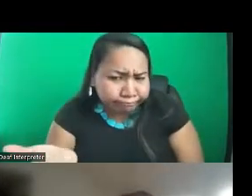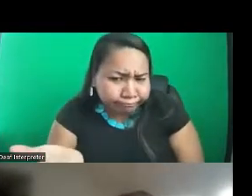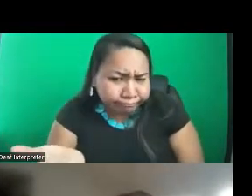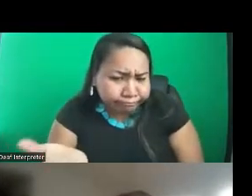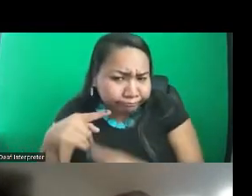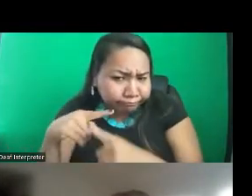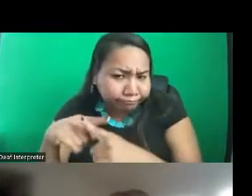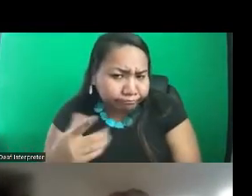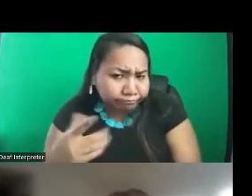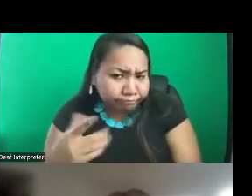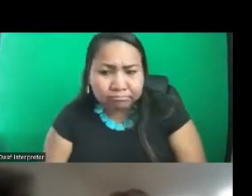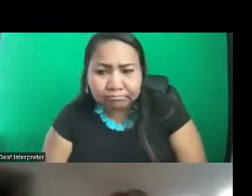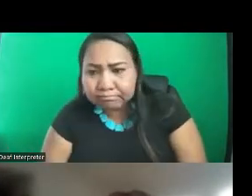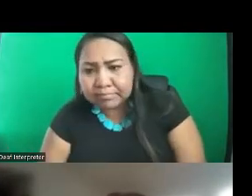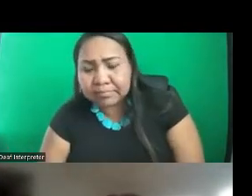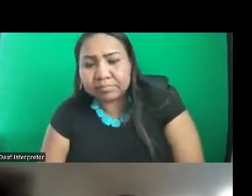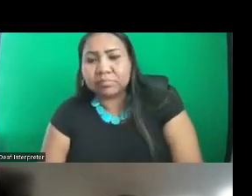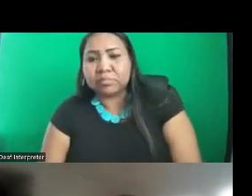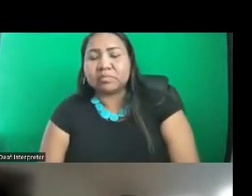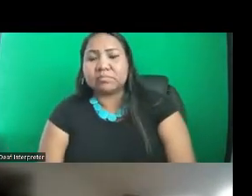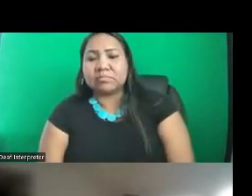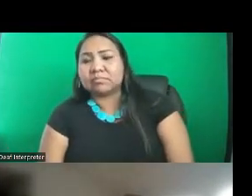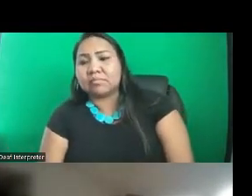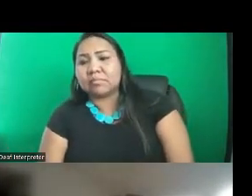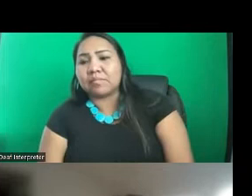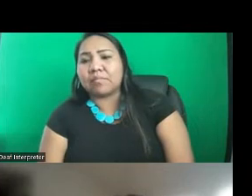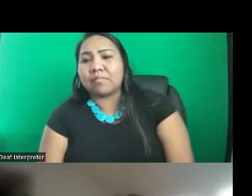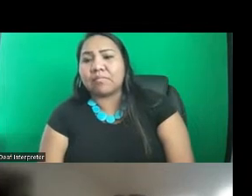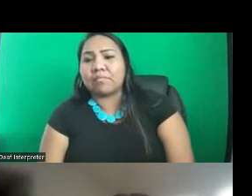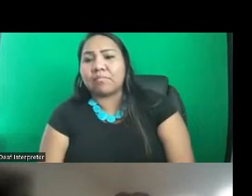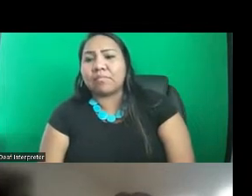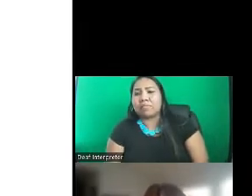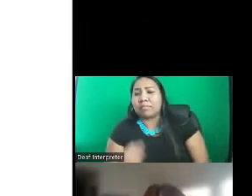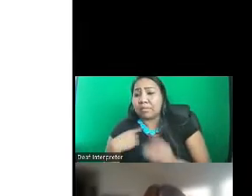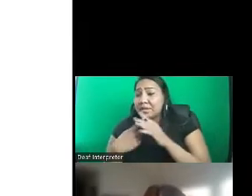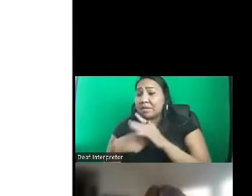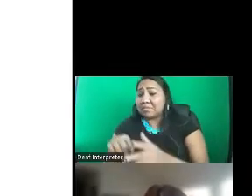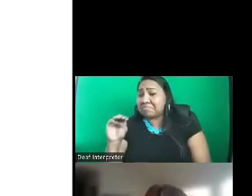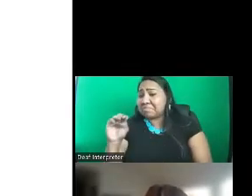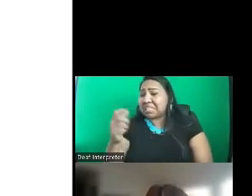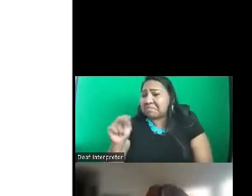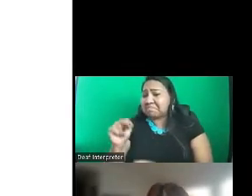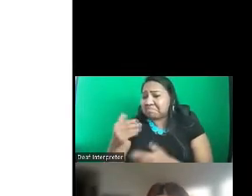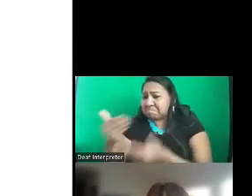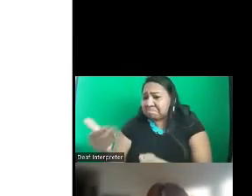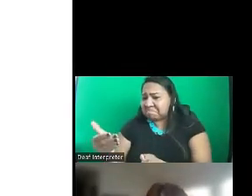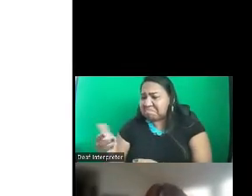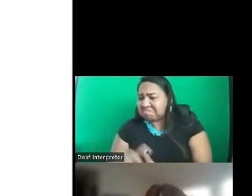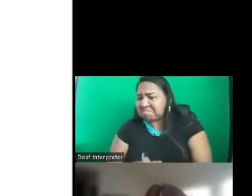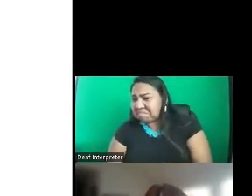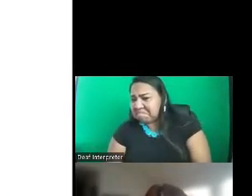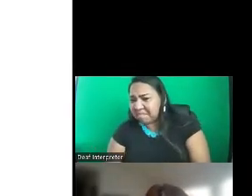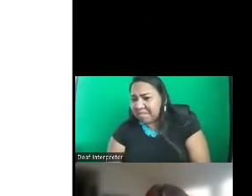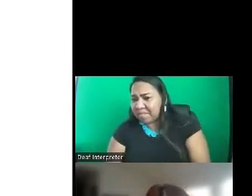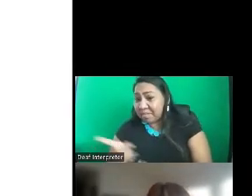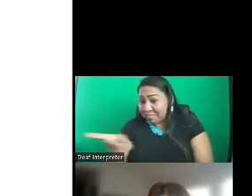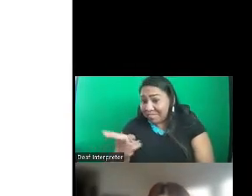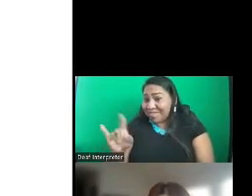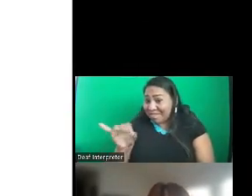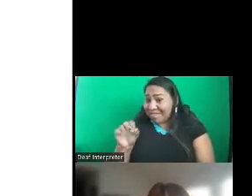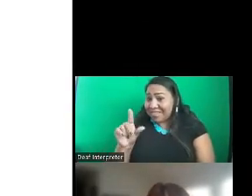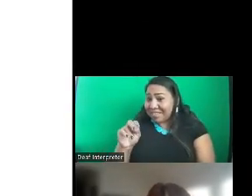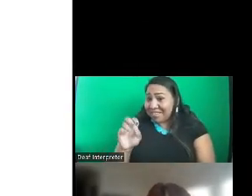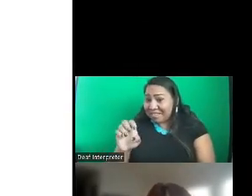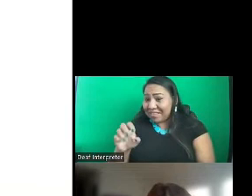So I'm going to start with you, Megan. You and Jolene took a course to nursing called Culturally